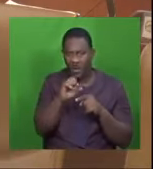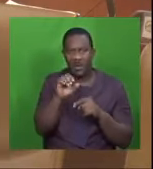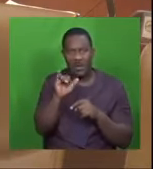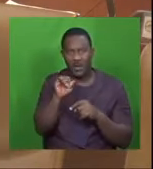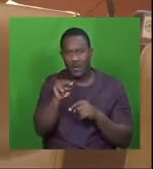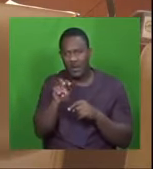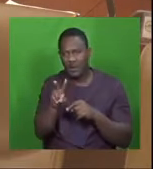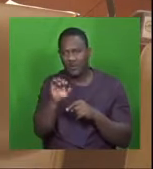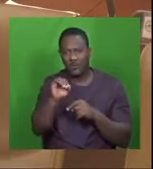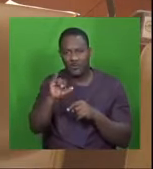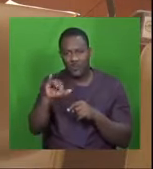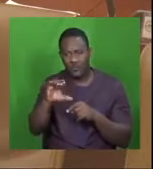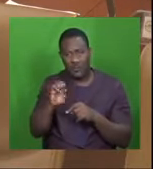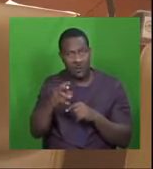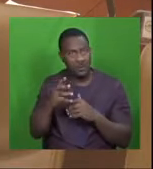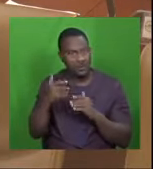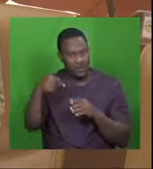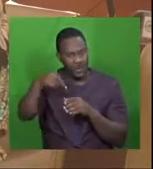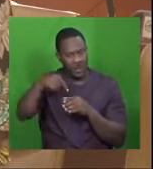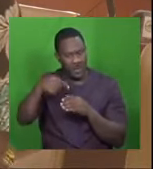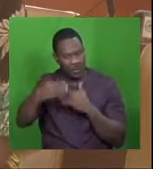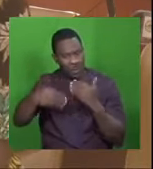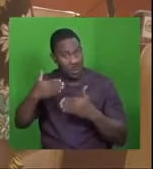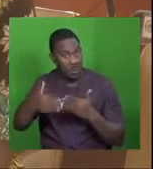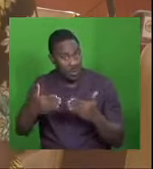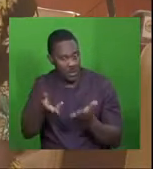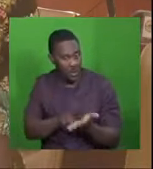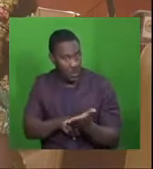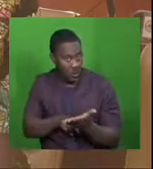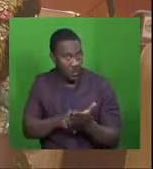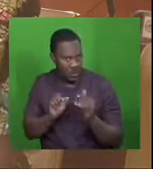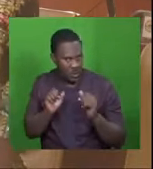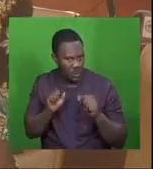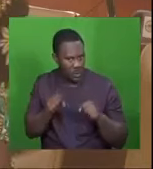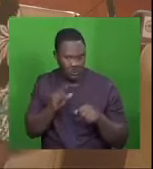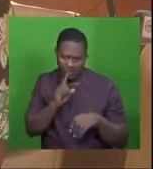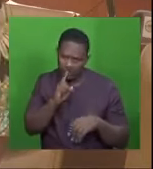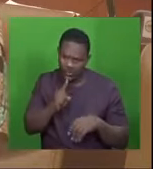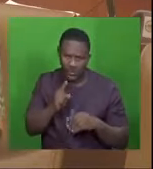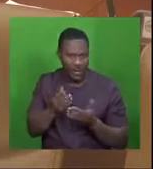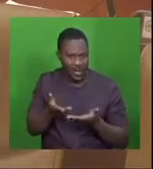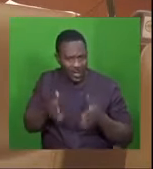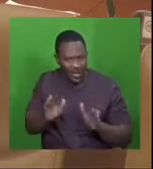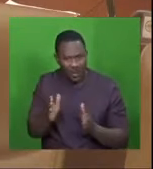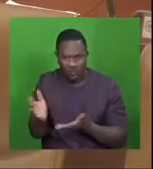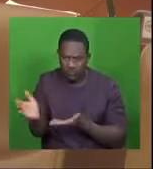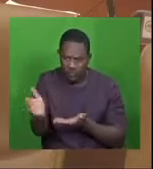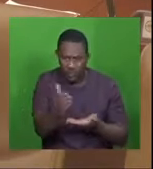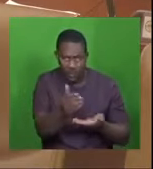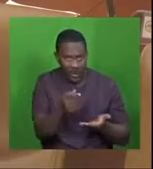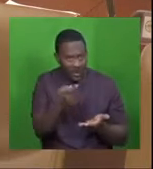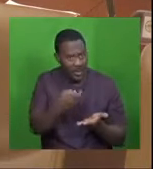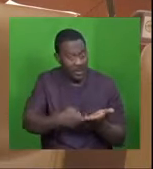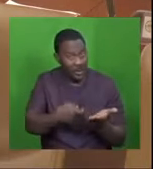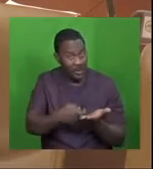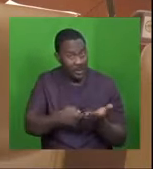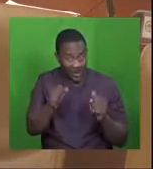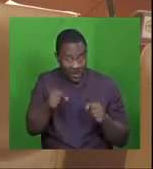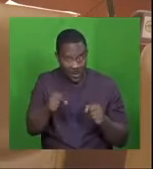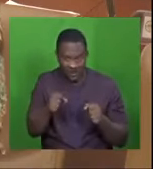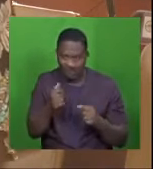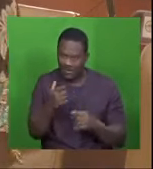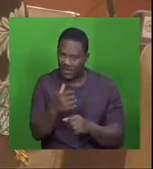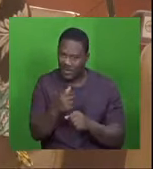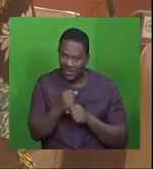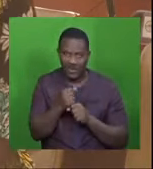digitization of internal processes as well as records to make tax collection more efficient and to maximize revenue as